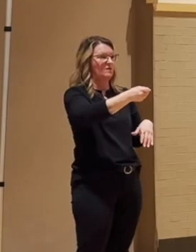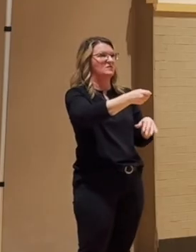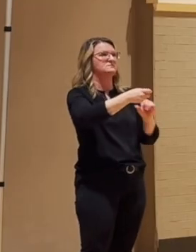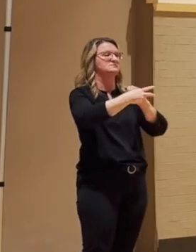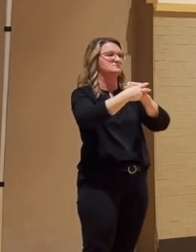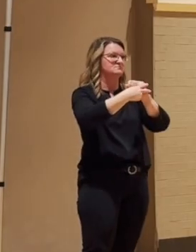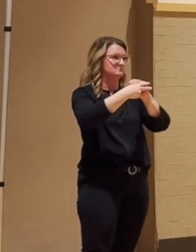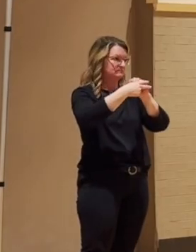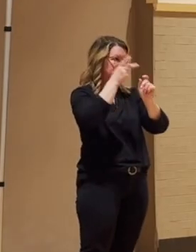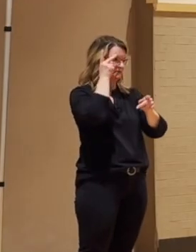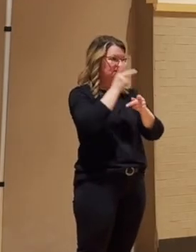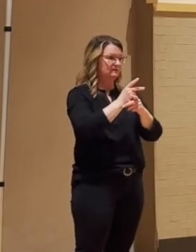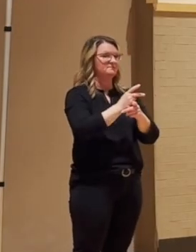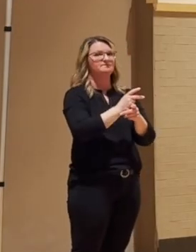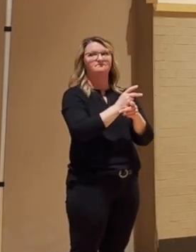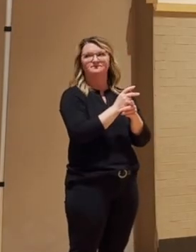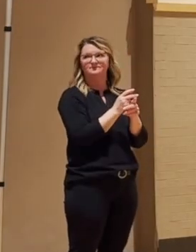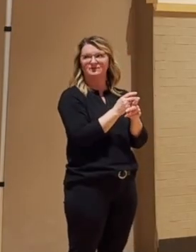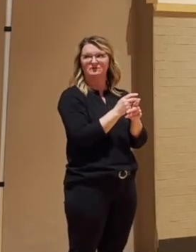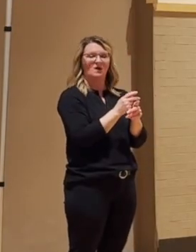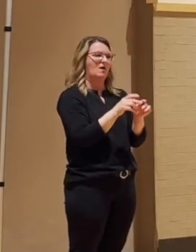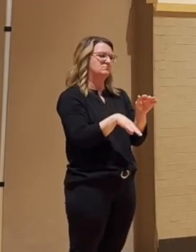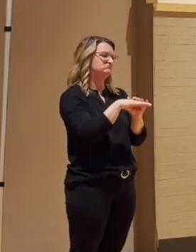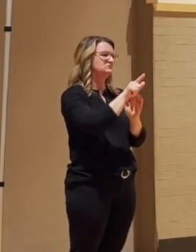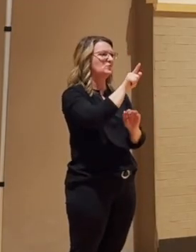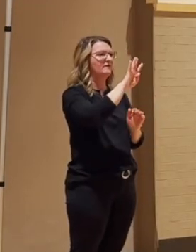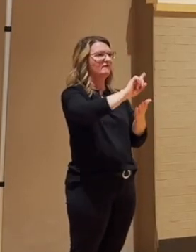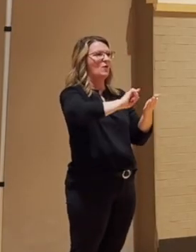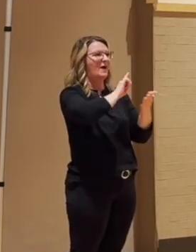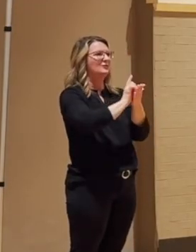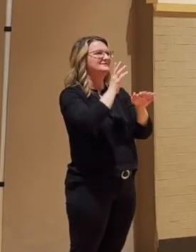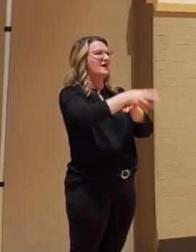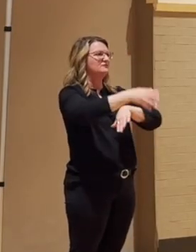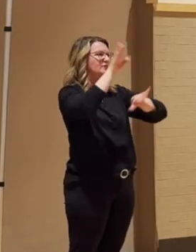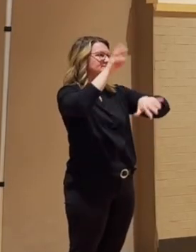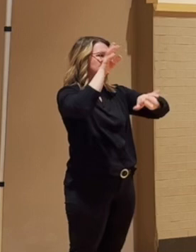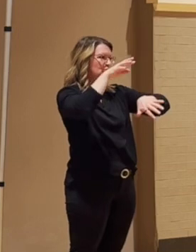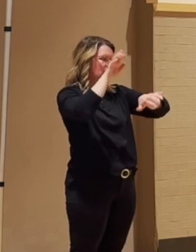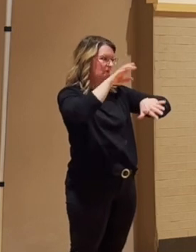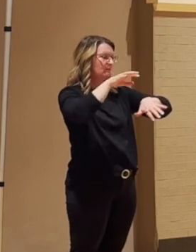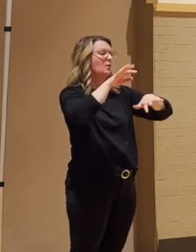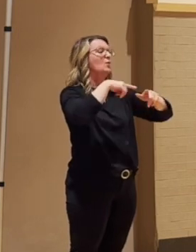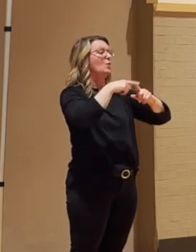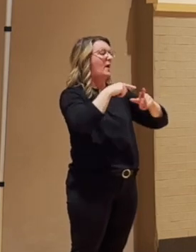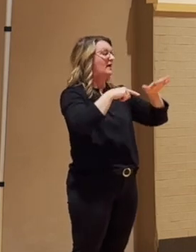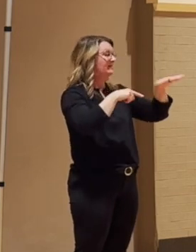stored for maximum 24 hours after the storm event. And when there's